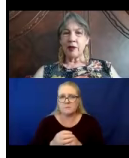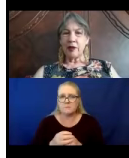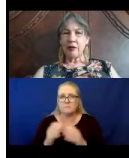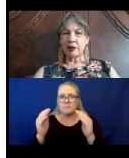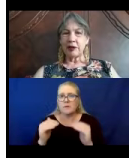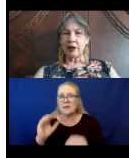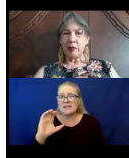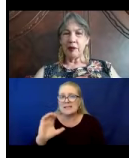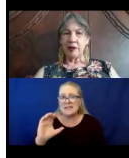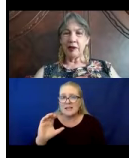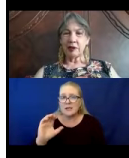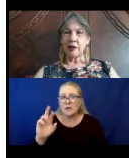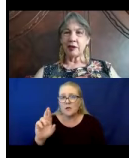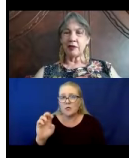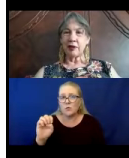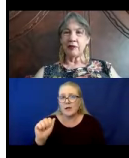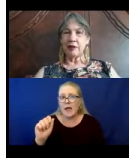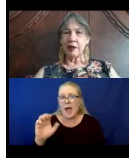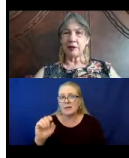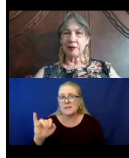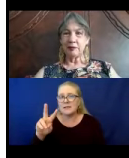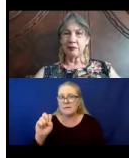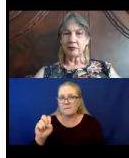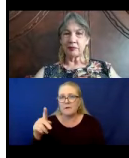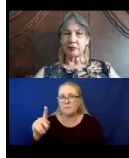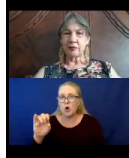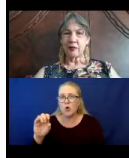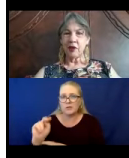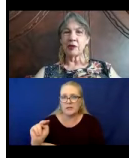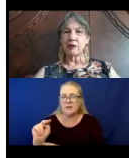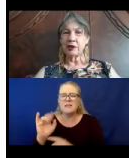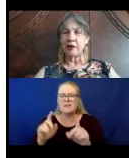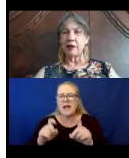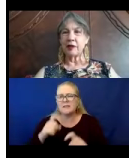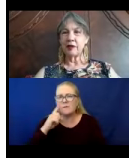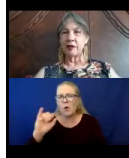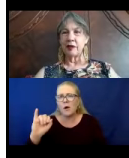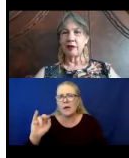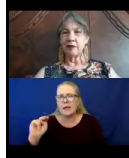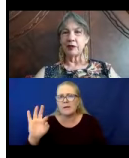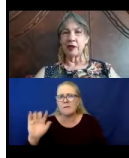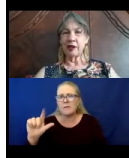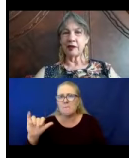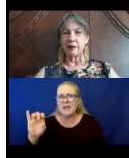C-reactive protein, or CRP, is a test for inflammation, also which can affect